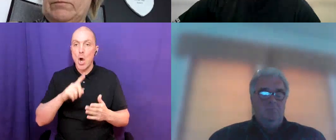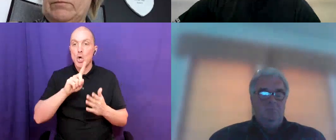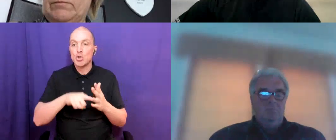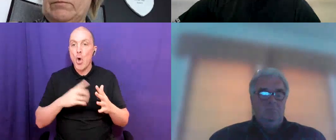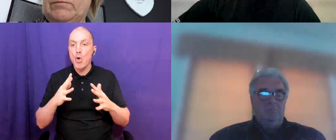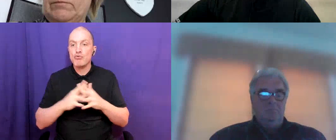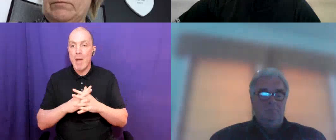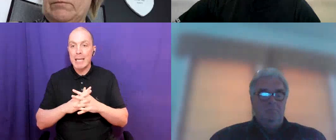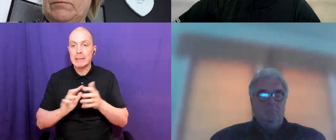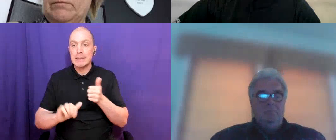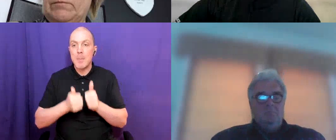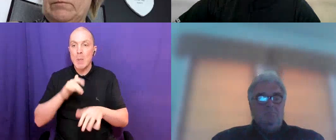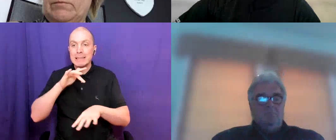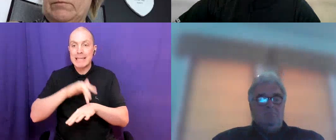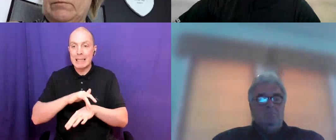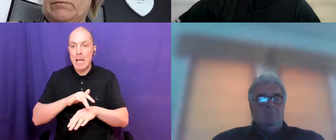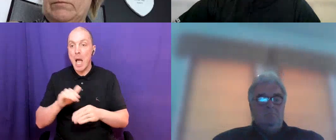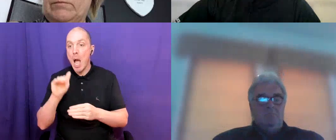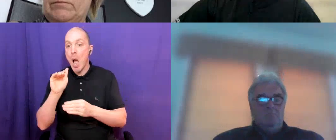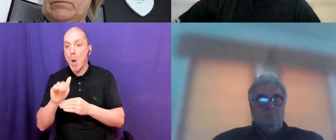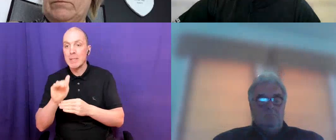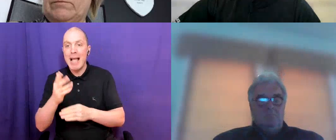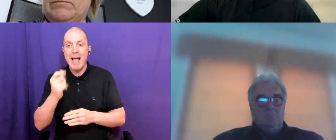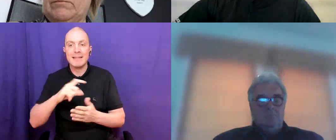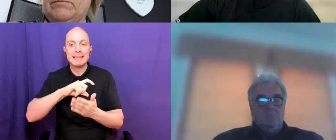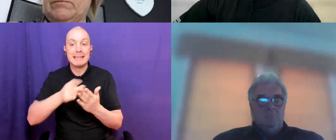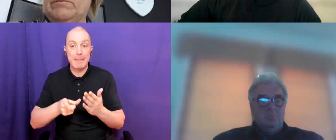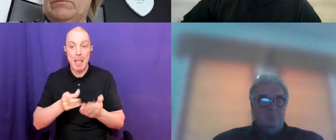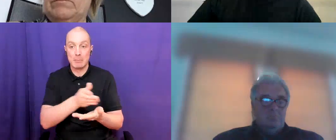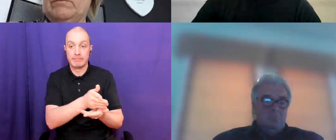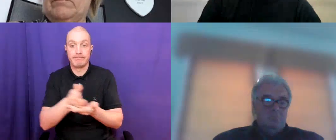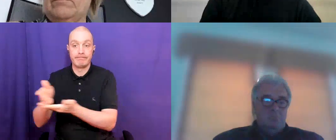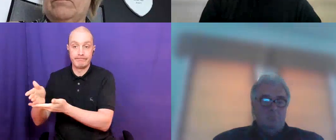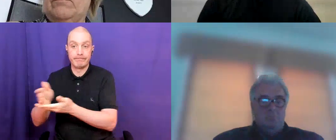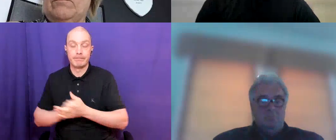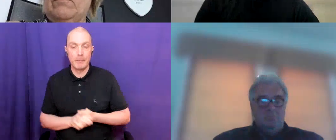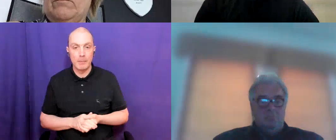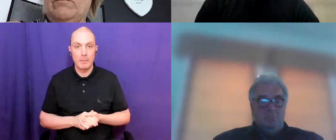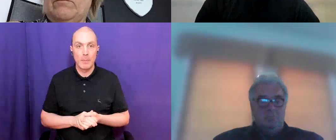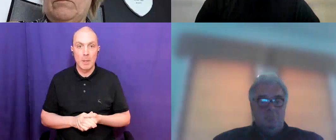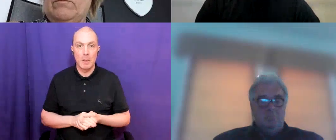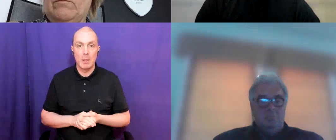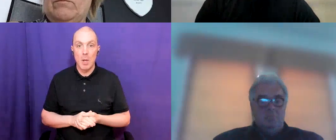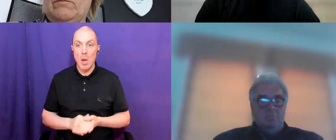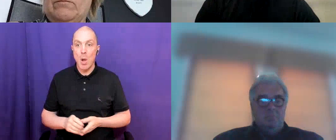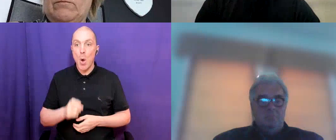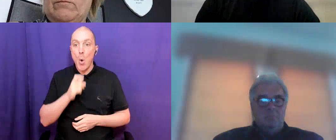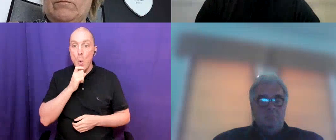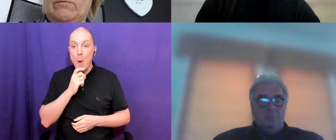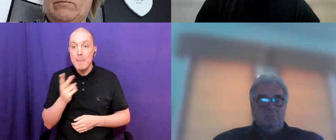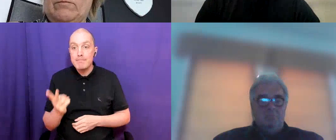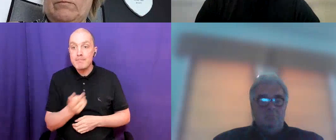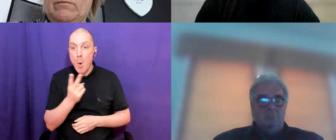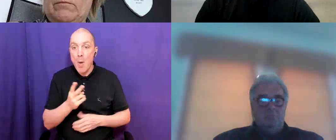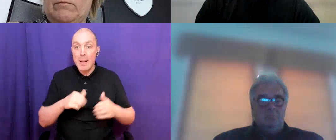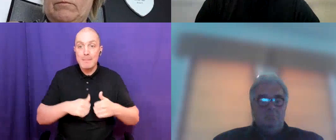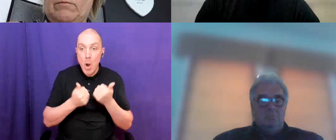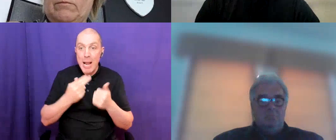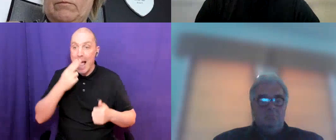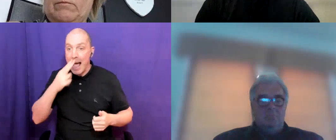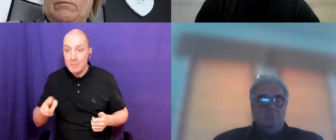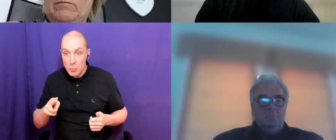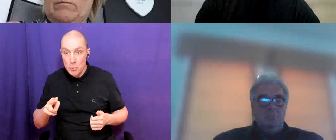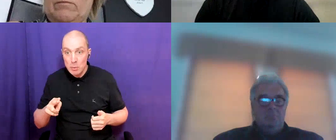an interest in both AM and PM sessions, you'll be provided with a car parking pass for both sessions and just display